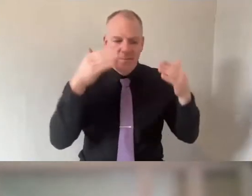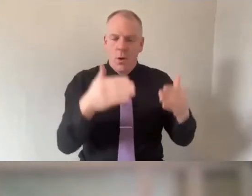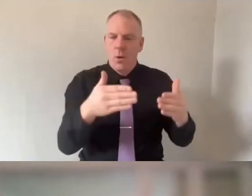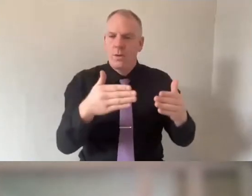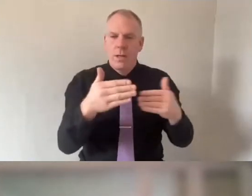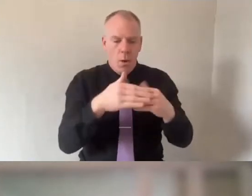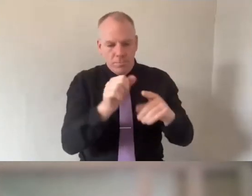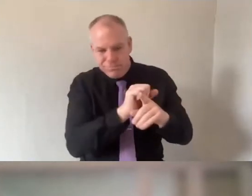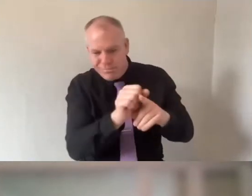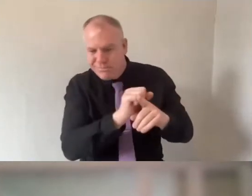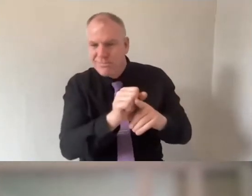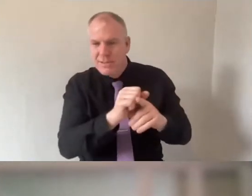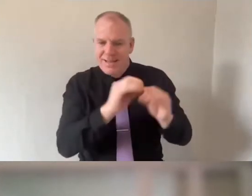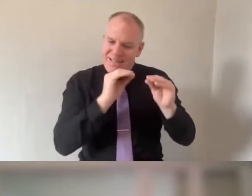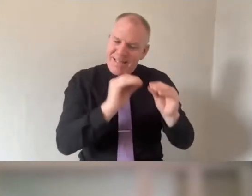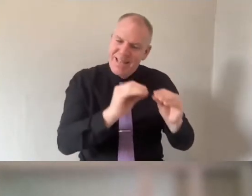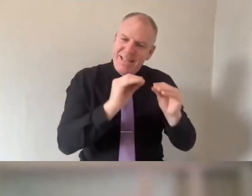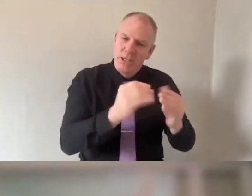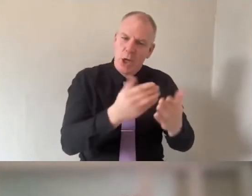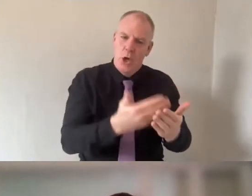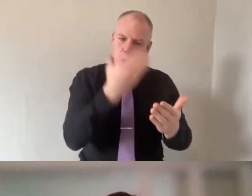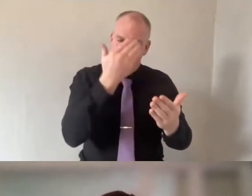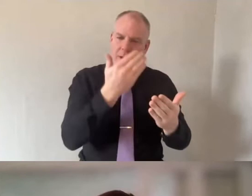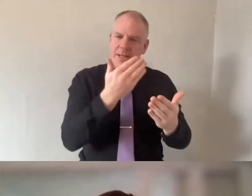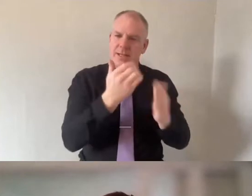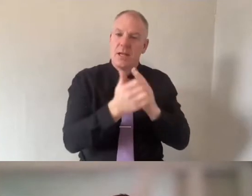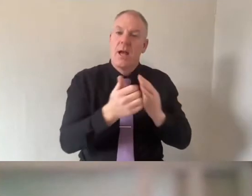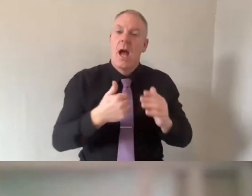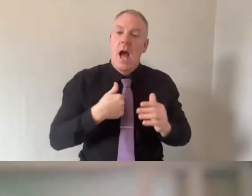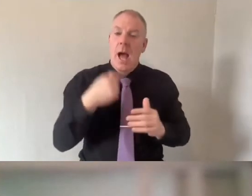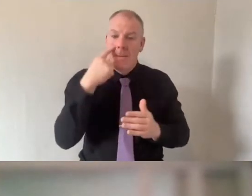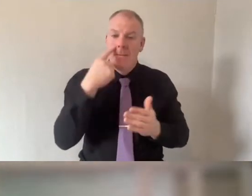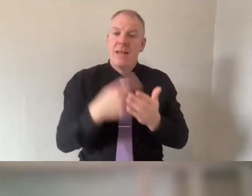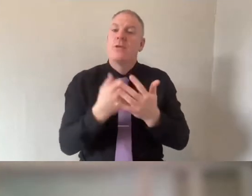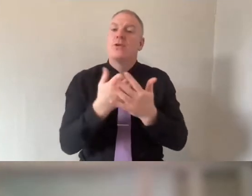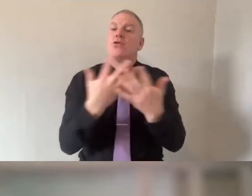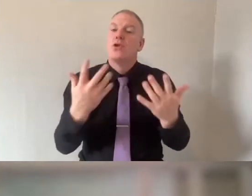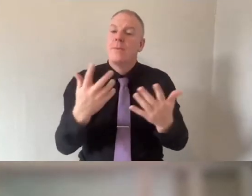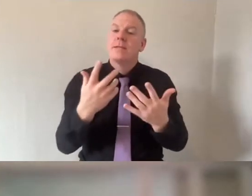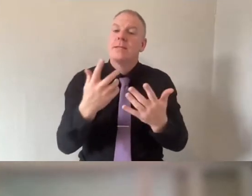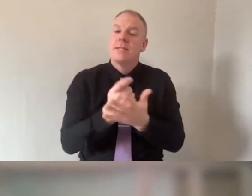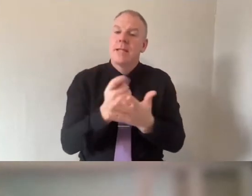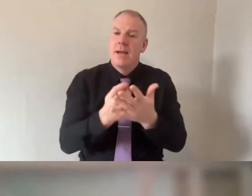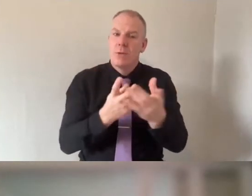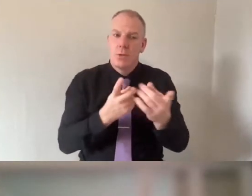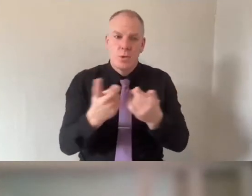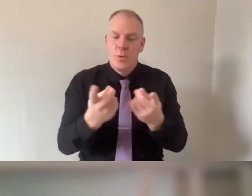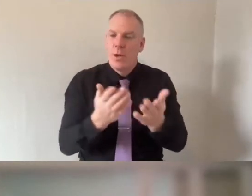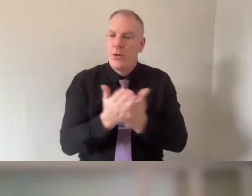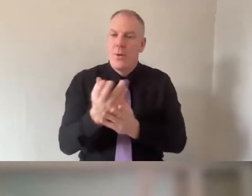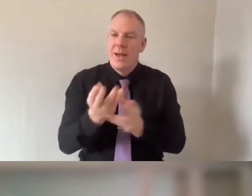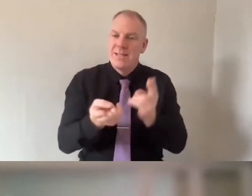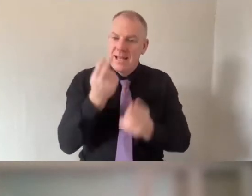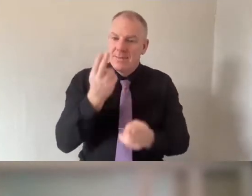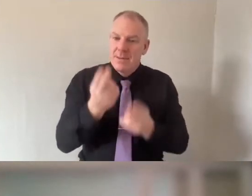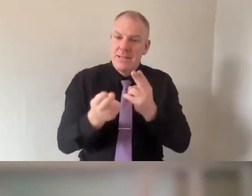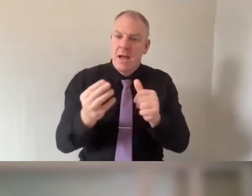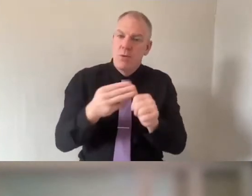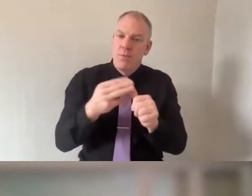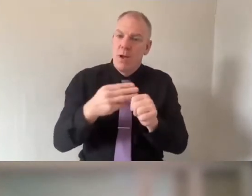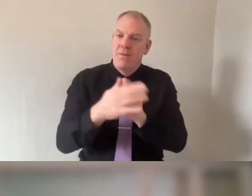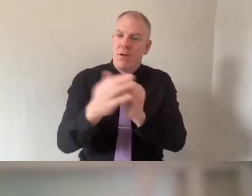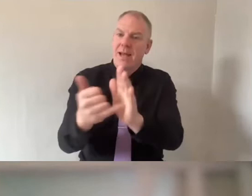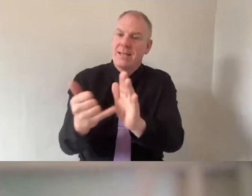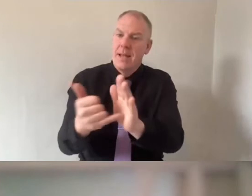more effort into teaching and learning. I personally believe too much time is spent on doing assessment and preparing